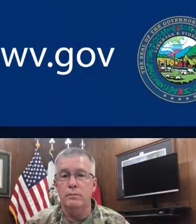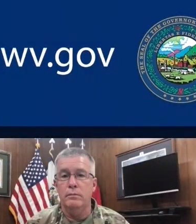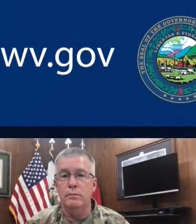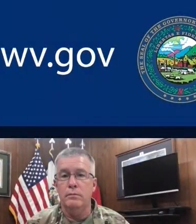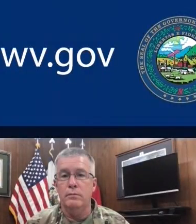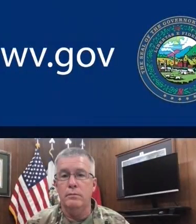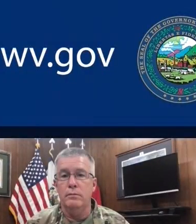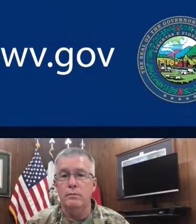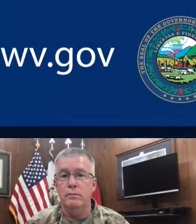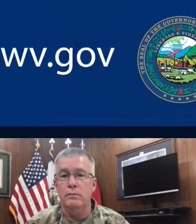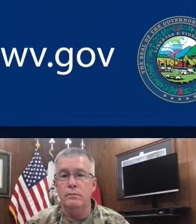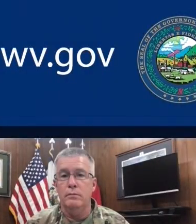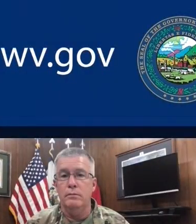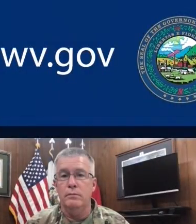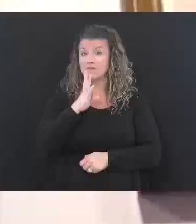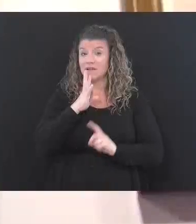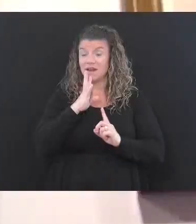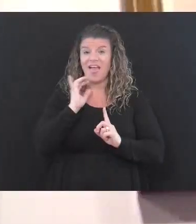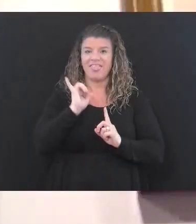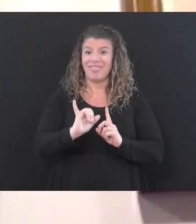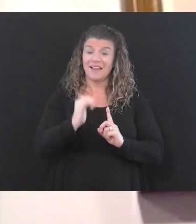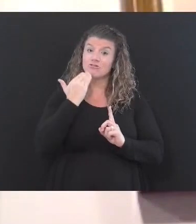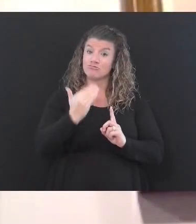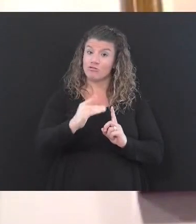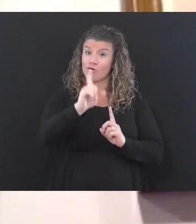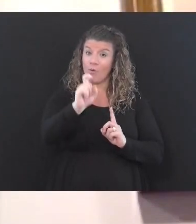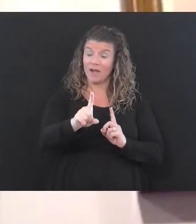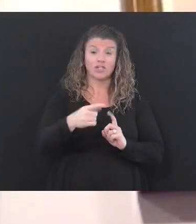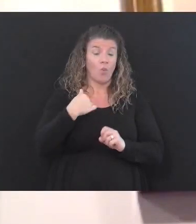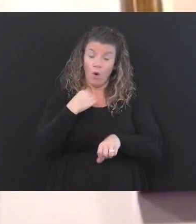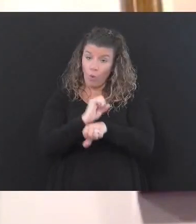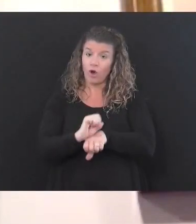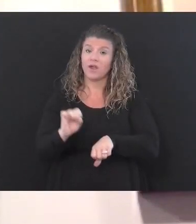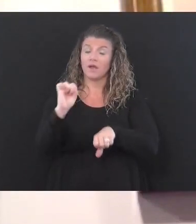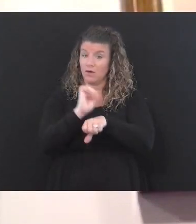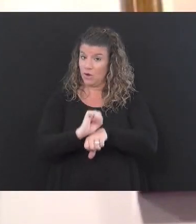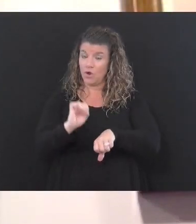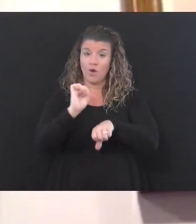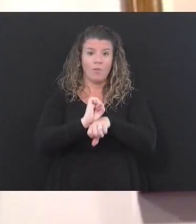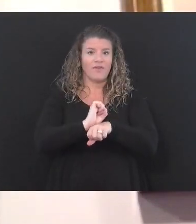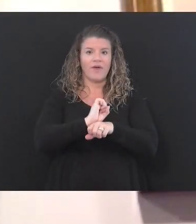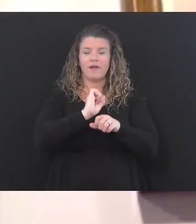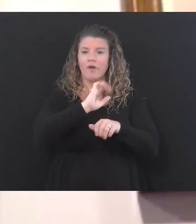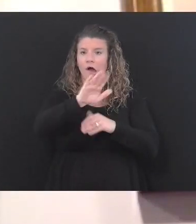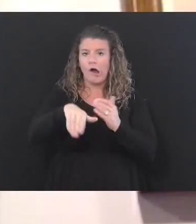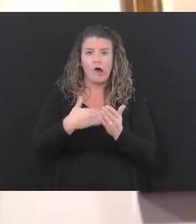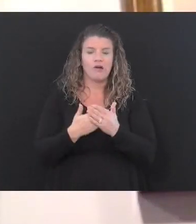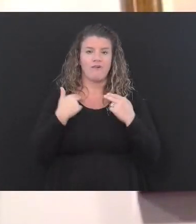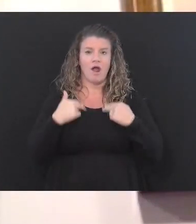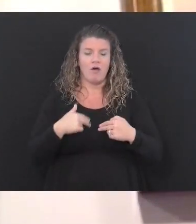So that's a great question. And certainly we're working with all of our healthcare